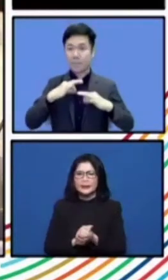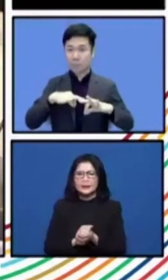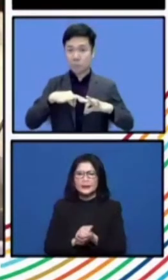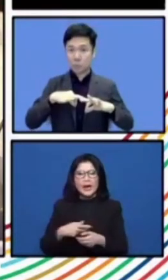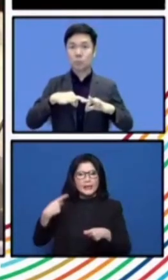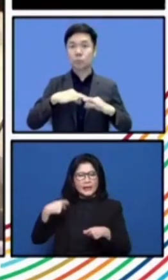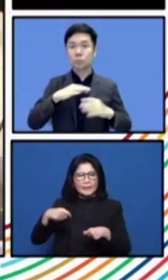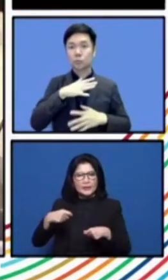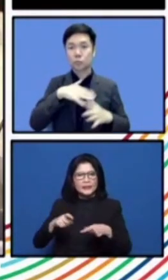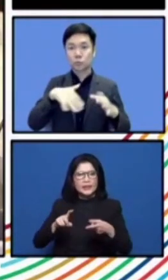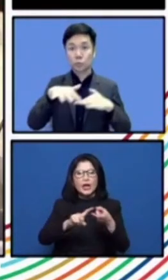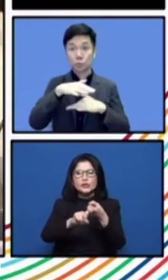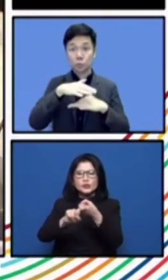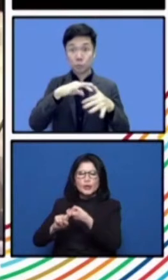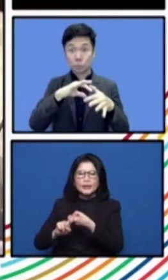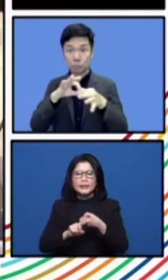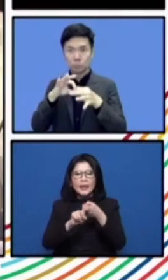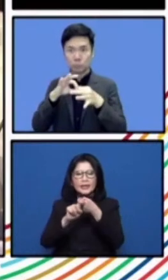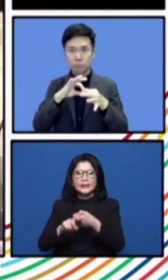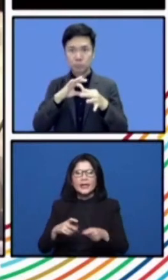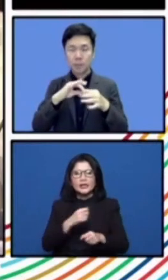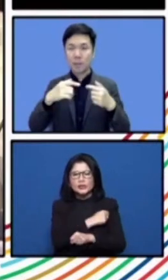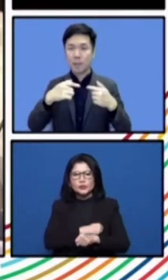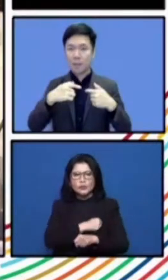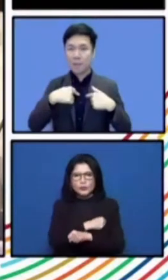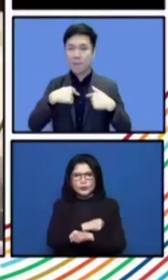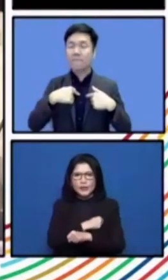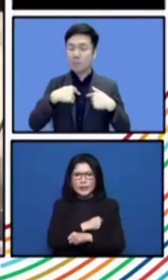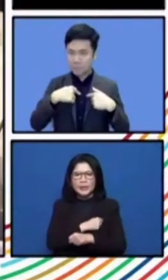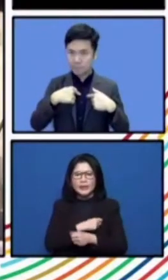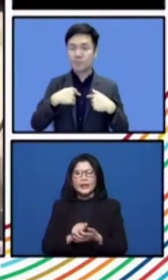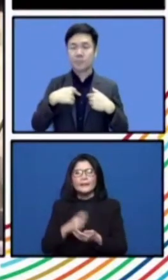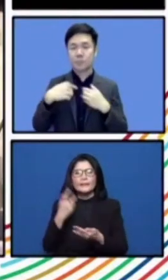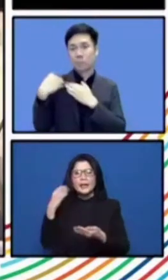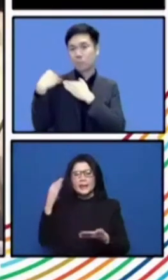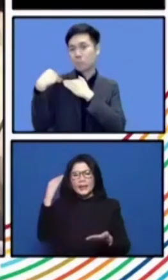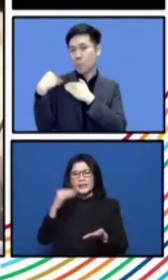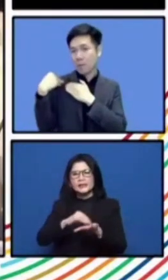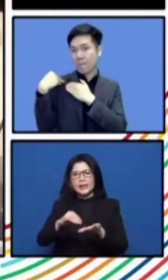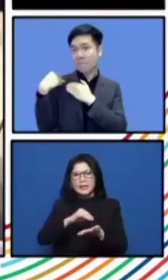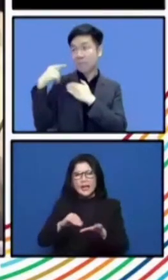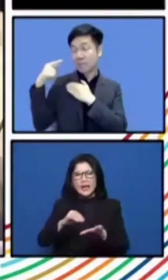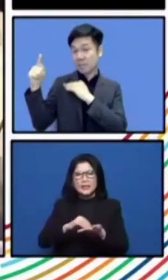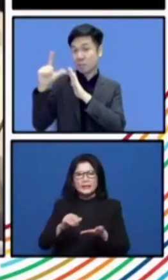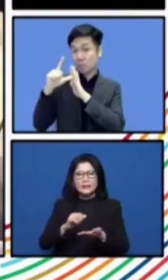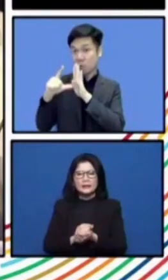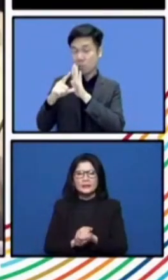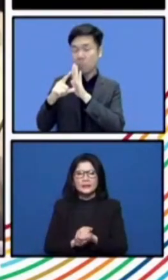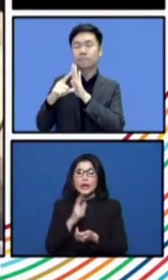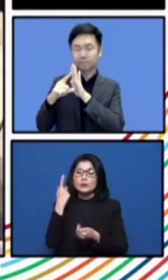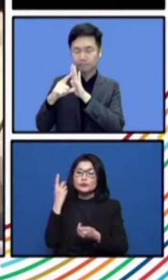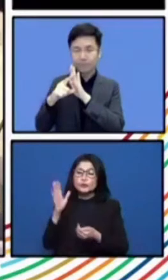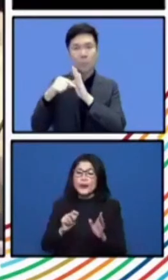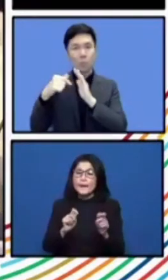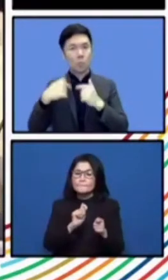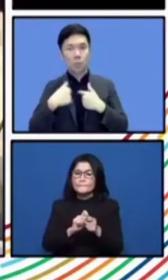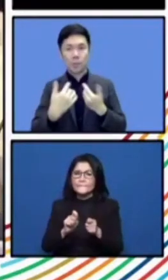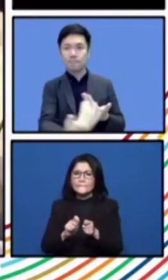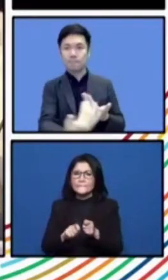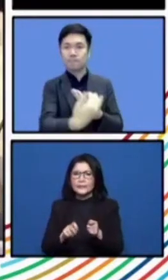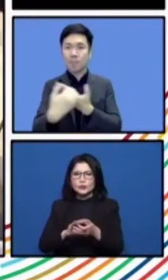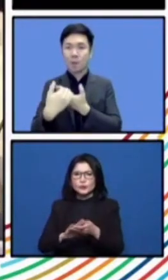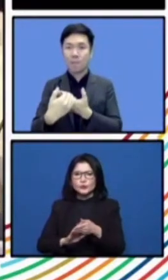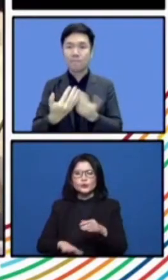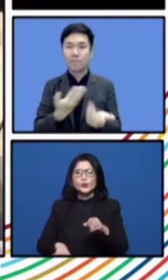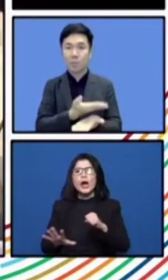function as a Secretariat of the DNA has laid a strong foundation for such partnership and engagement to